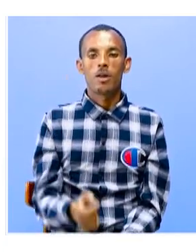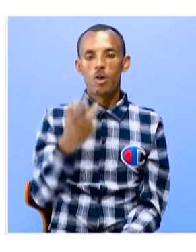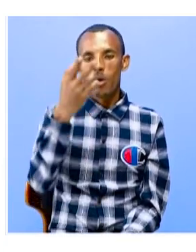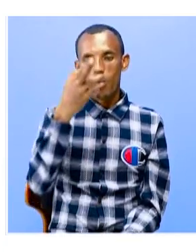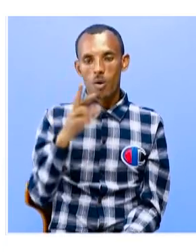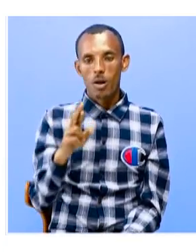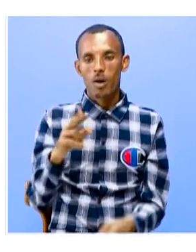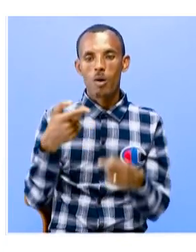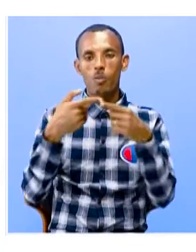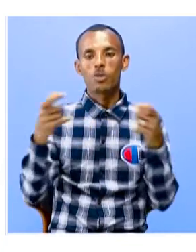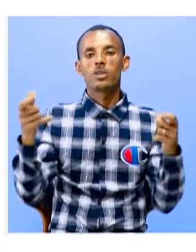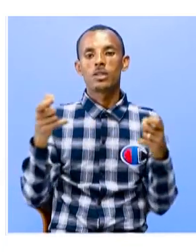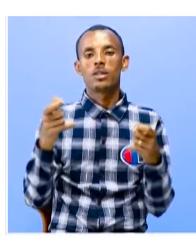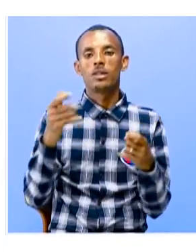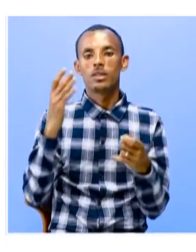or opposite side extension.